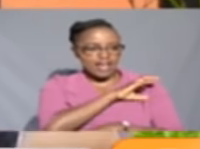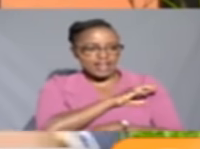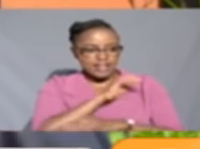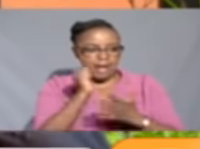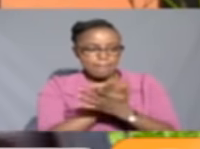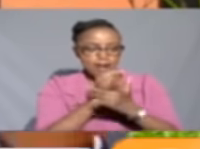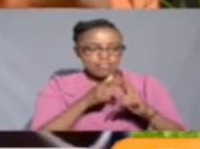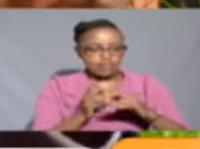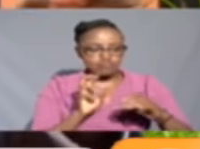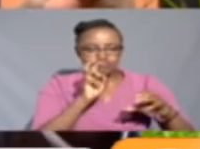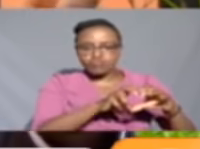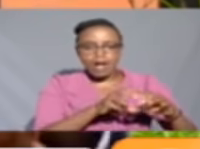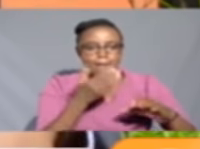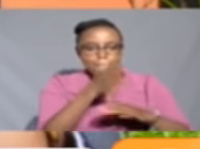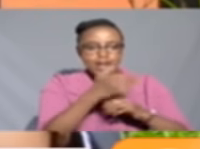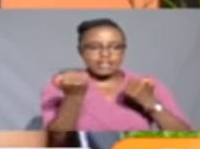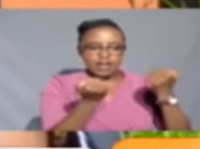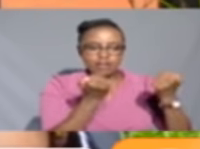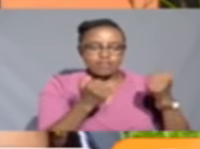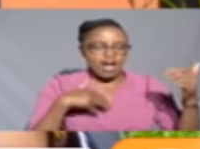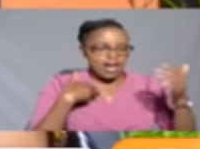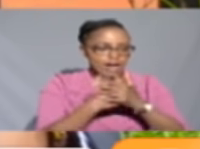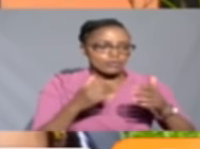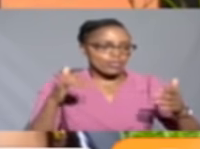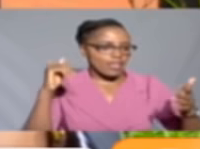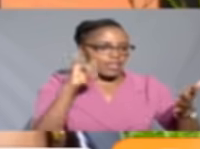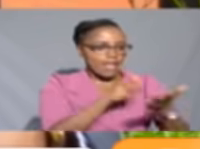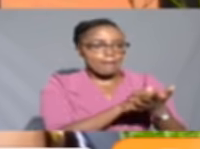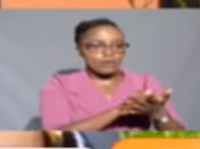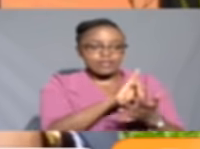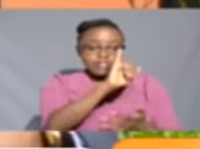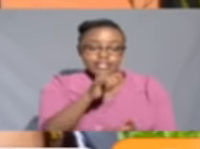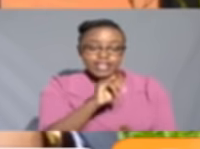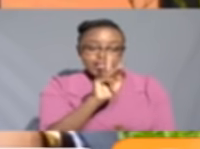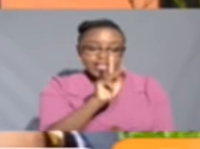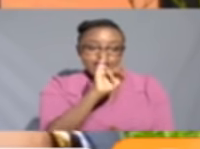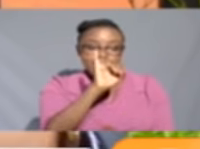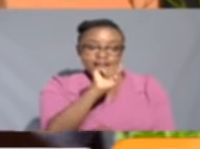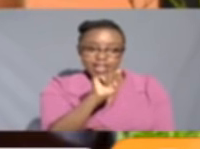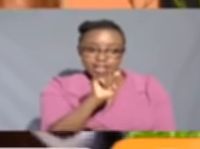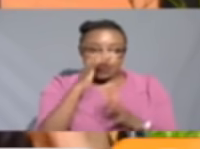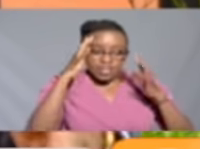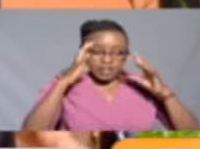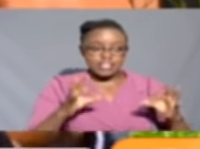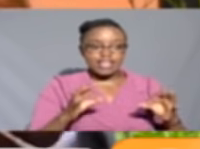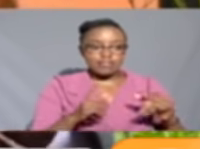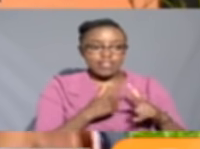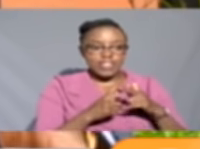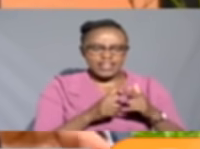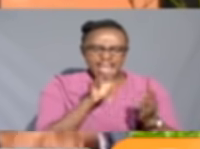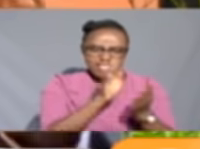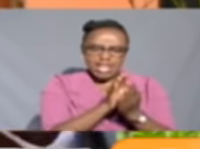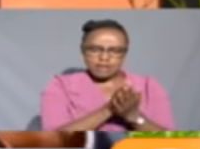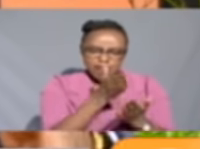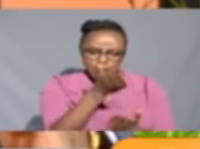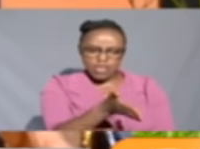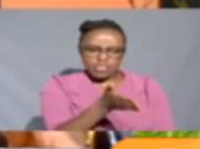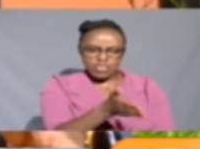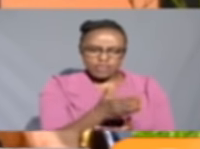me in a vehicle to the airport. JKIA. They had decided deportation. And kept me right